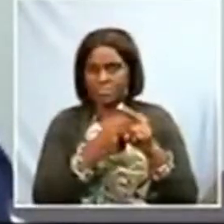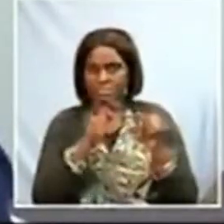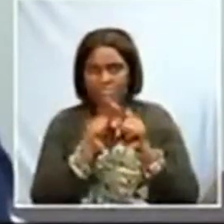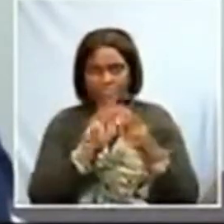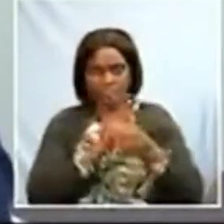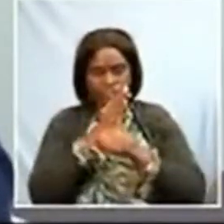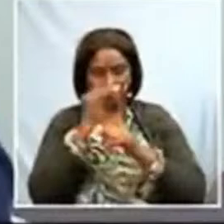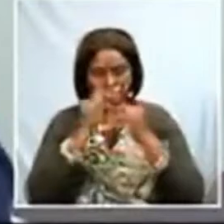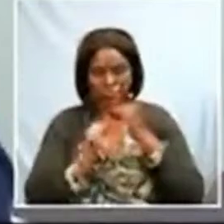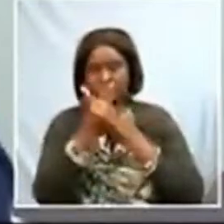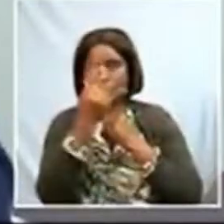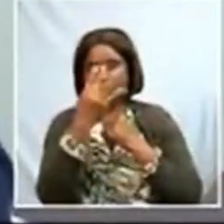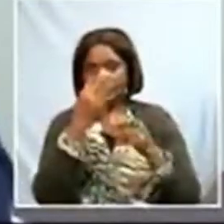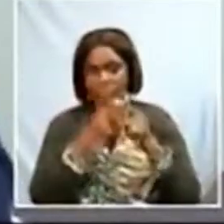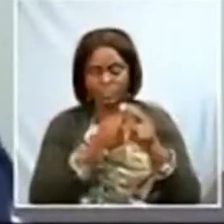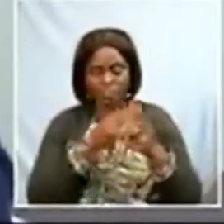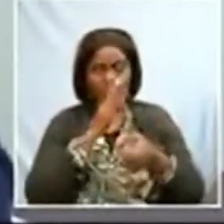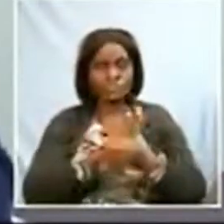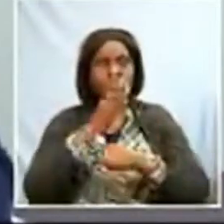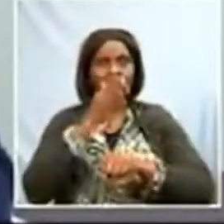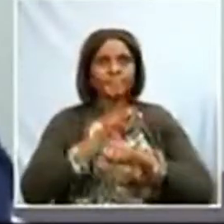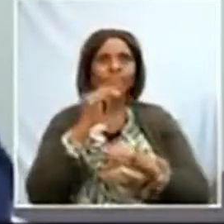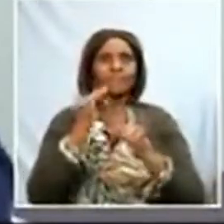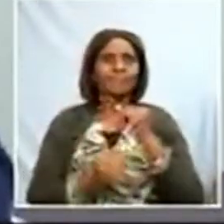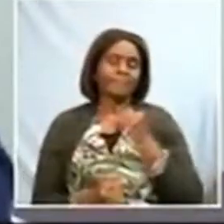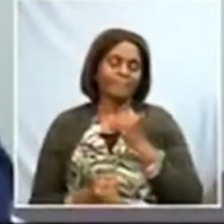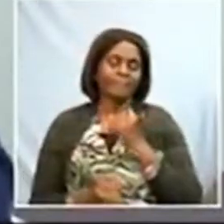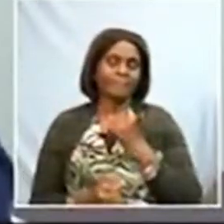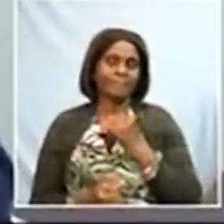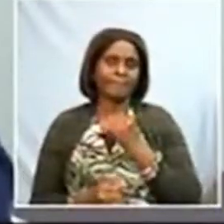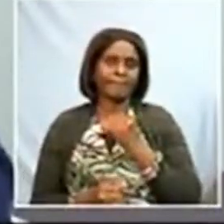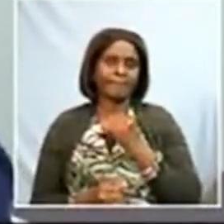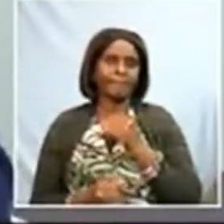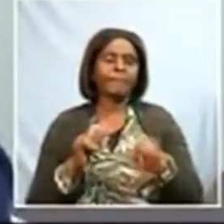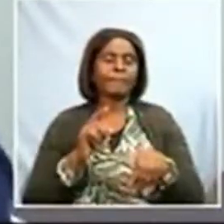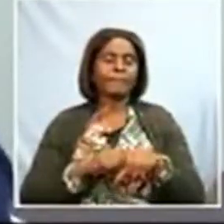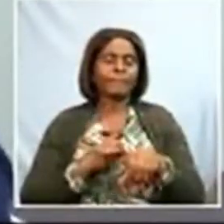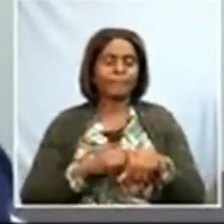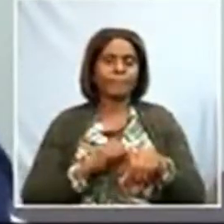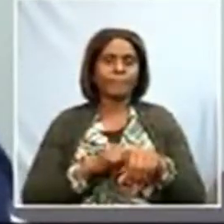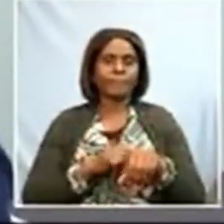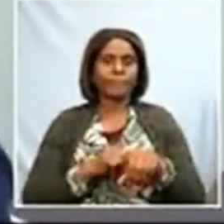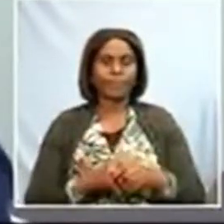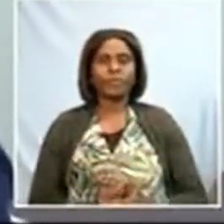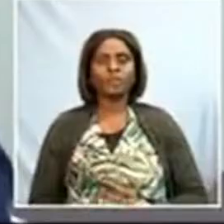then 14 months after that period.